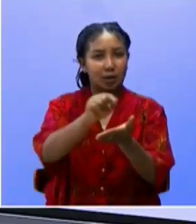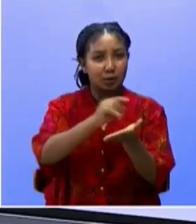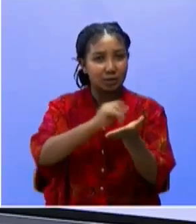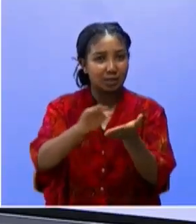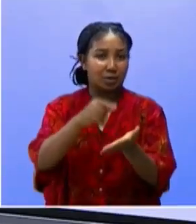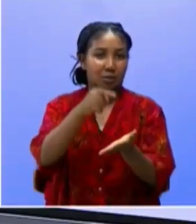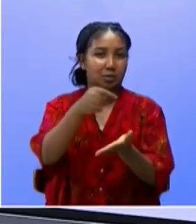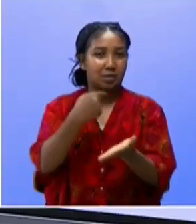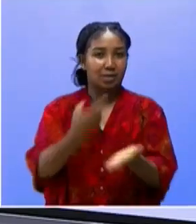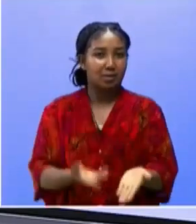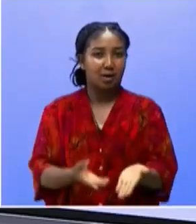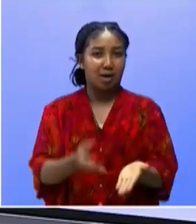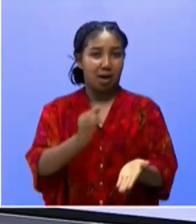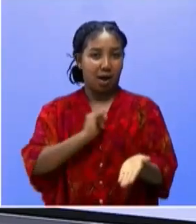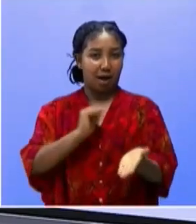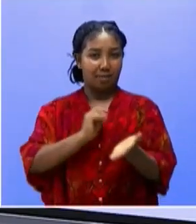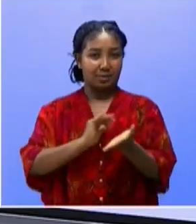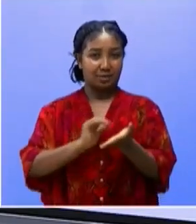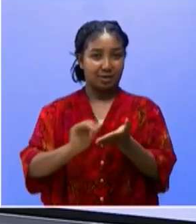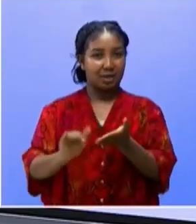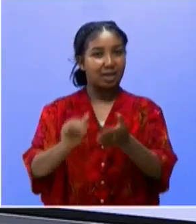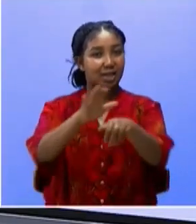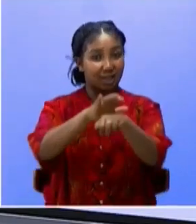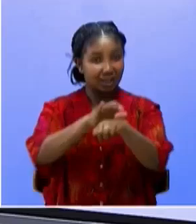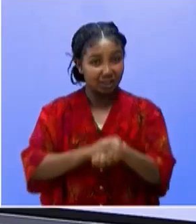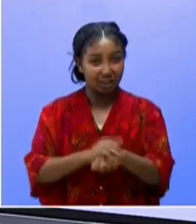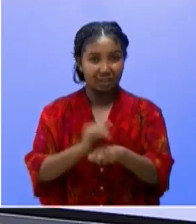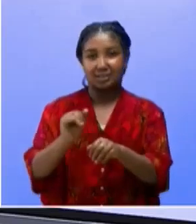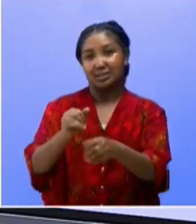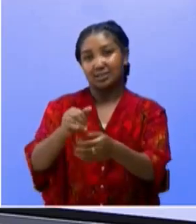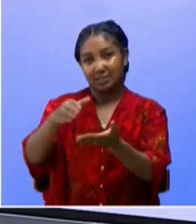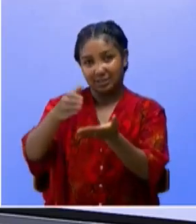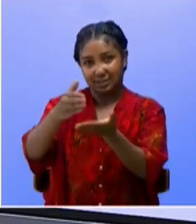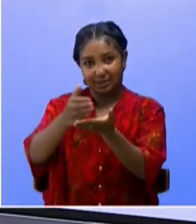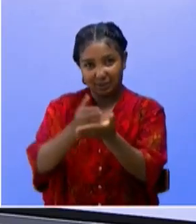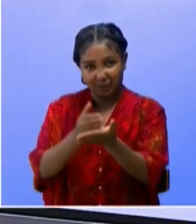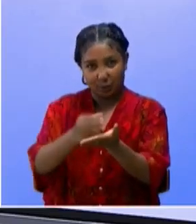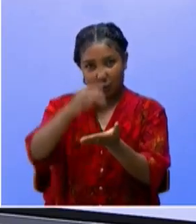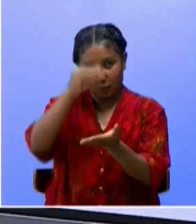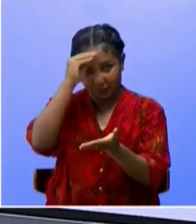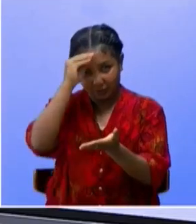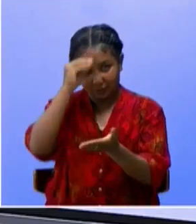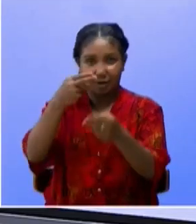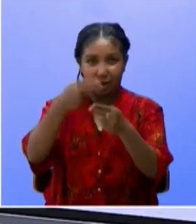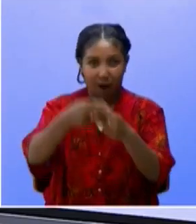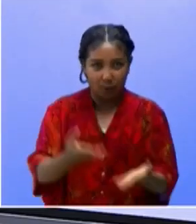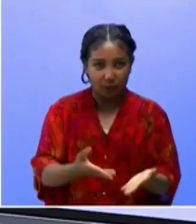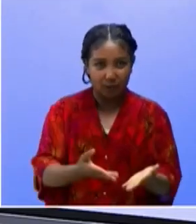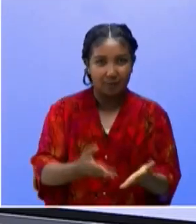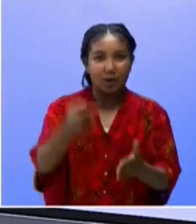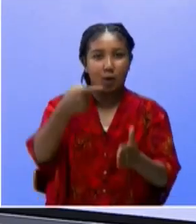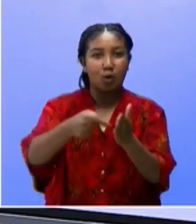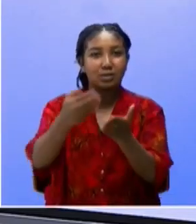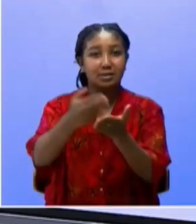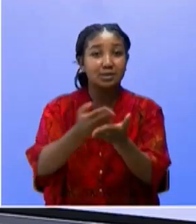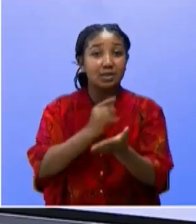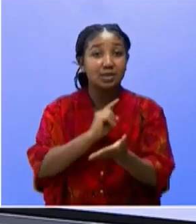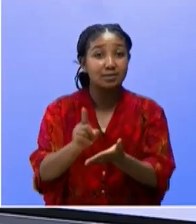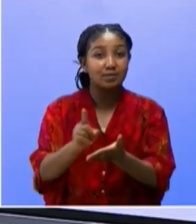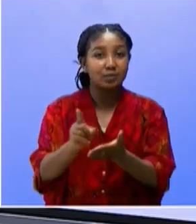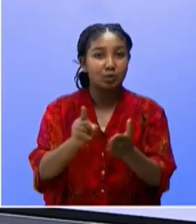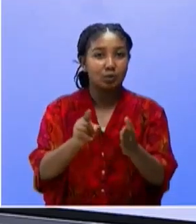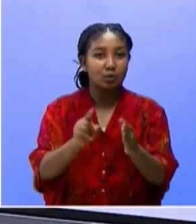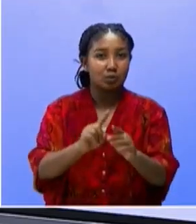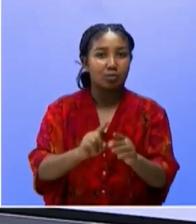You say what? I am studying English subject. Subject is a noun. Then, what subject? To make